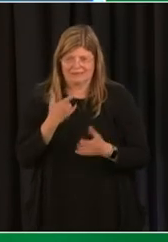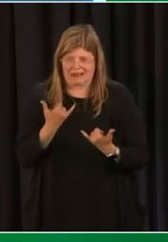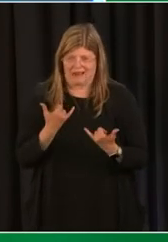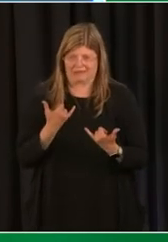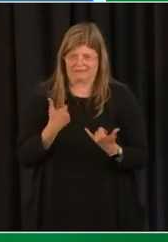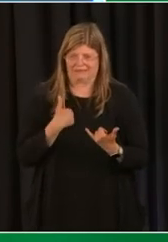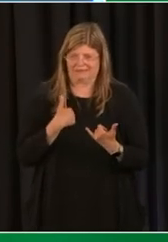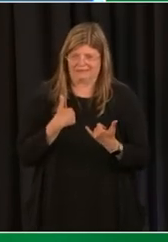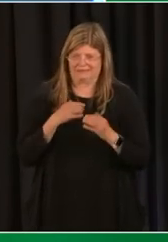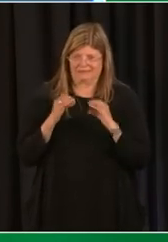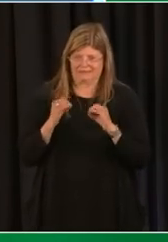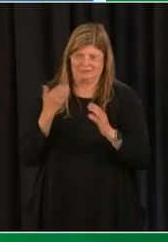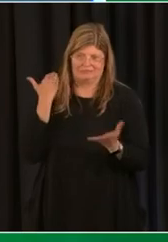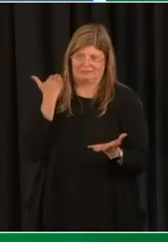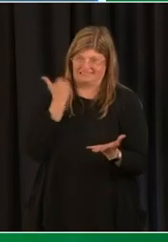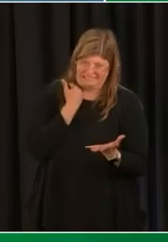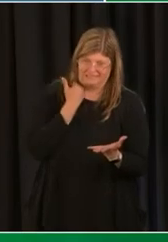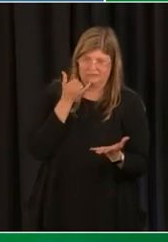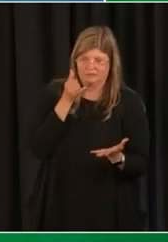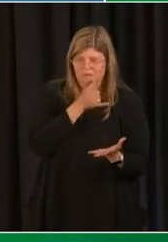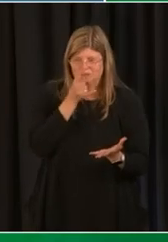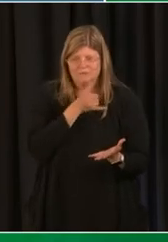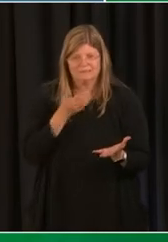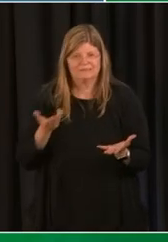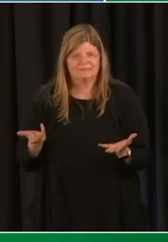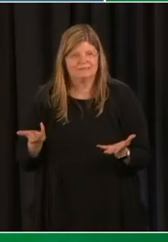current state of unemployment.